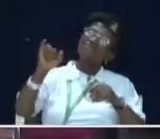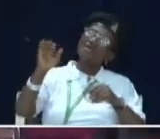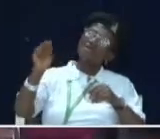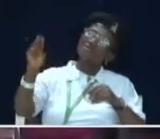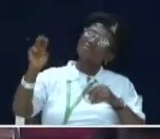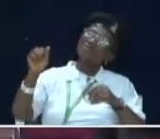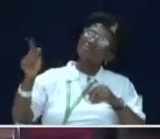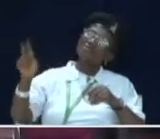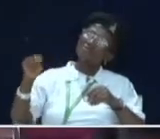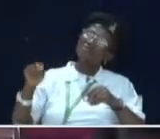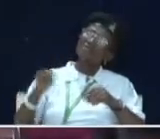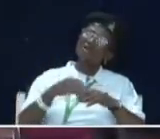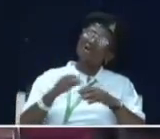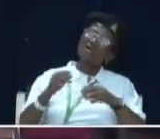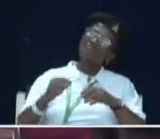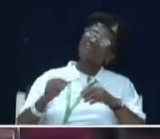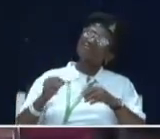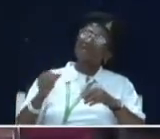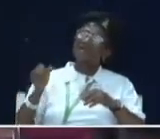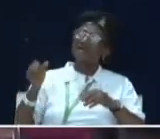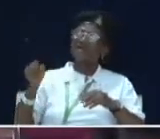After Simeon came Levi.